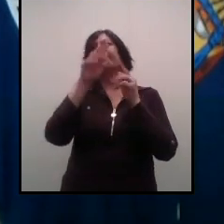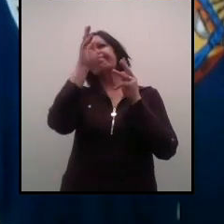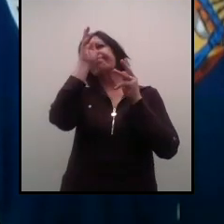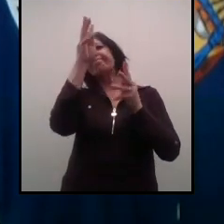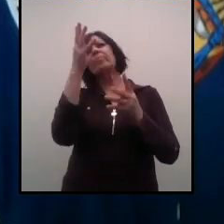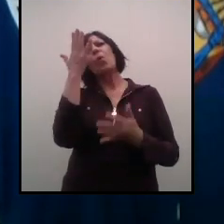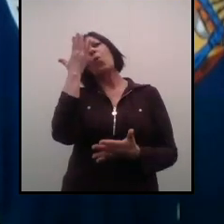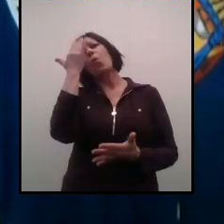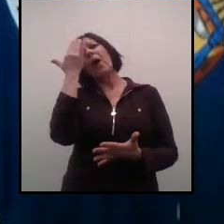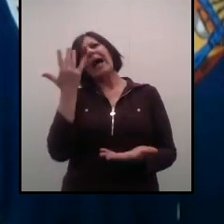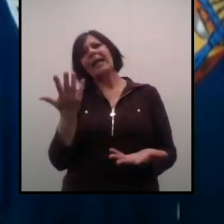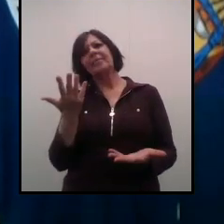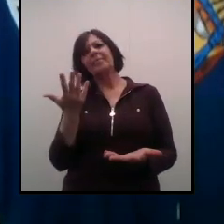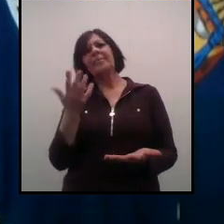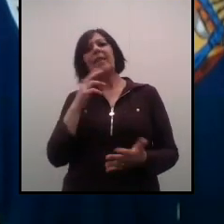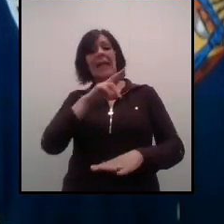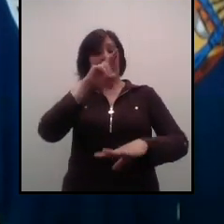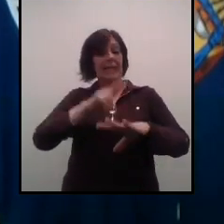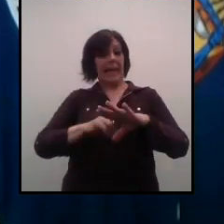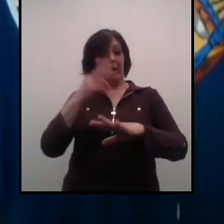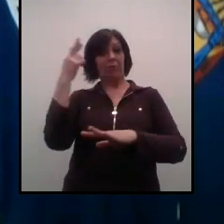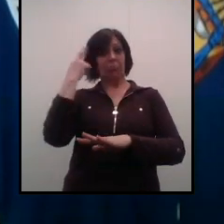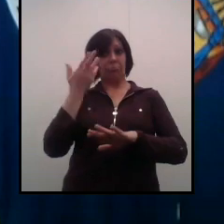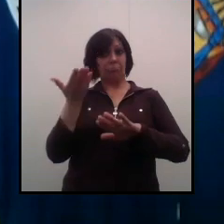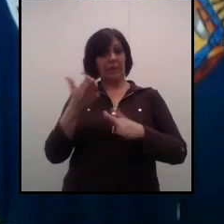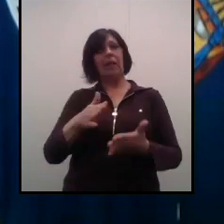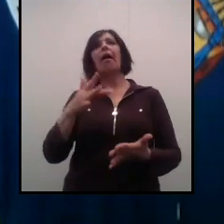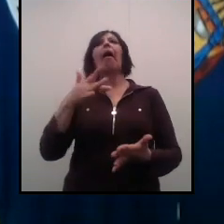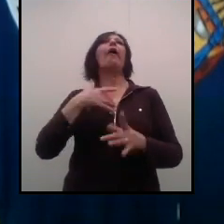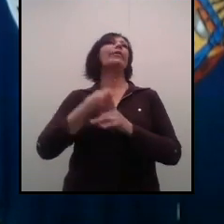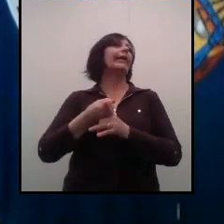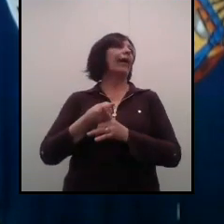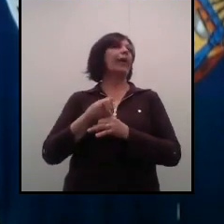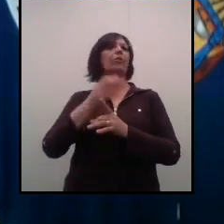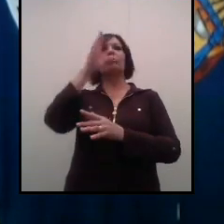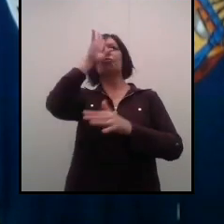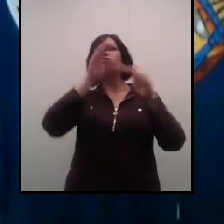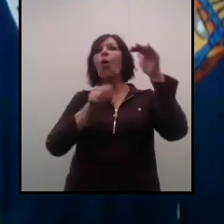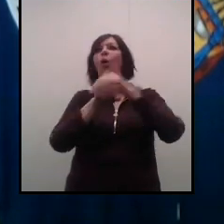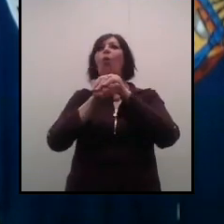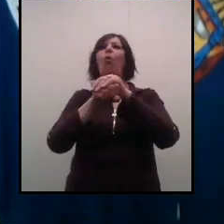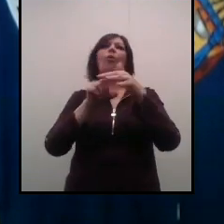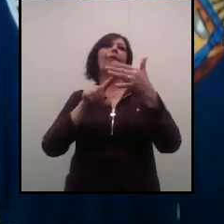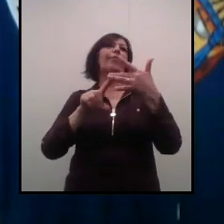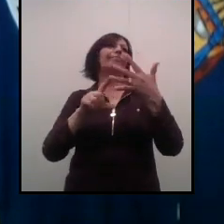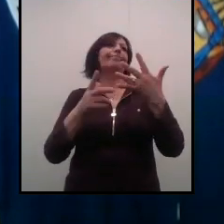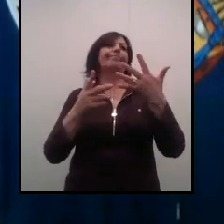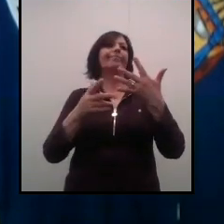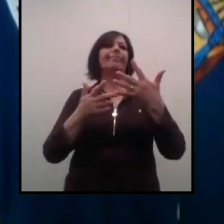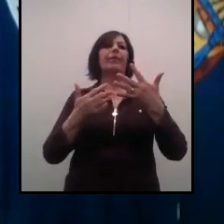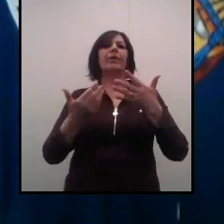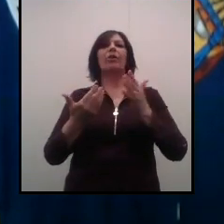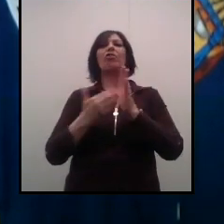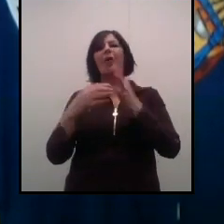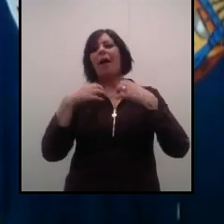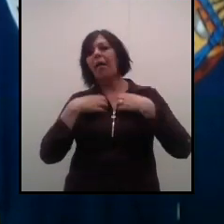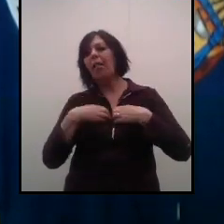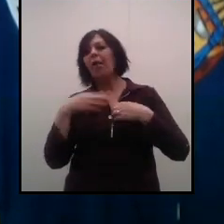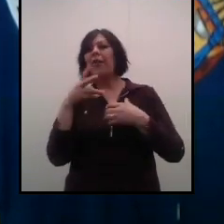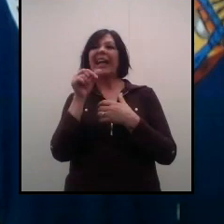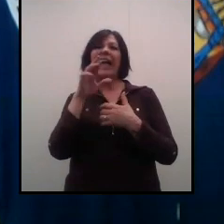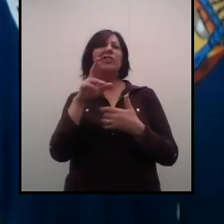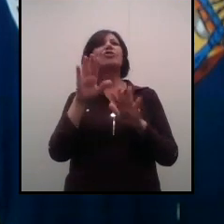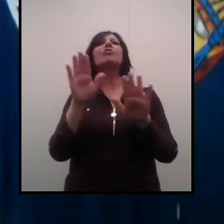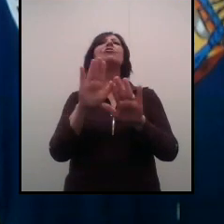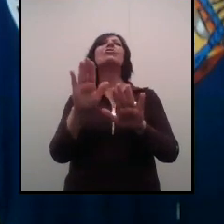some conclusion. Again, the natural causes of death, say from heart attacks or stroke or from chronic lung disease or cancer,